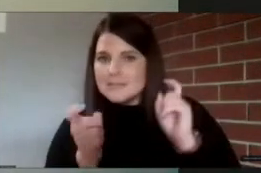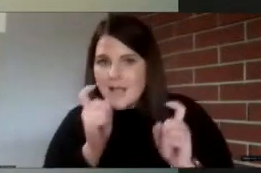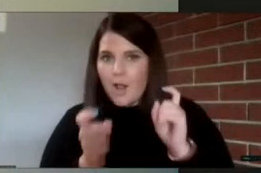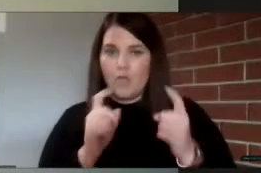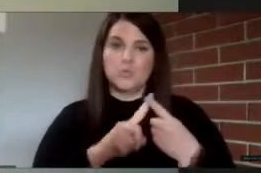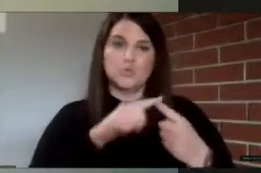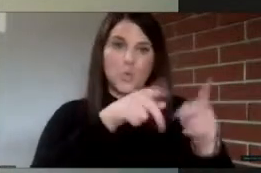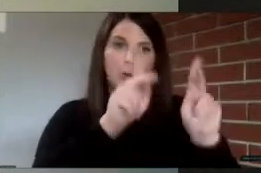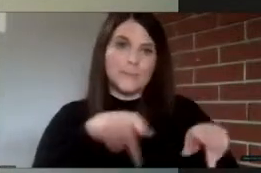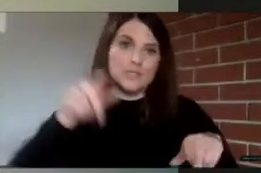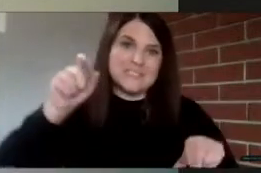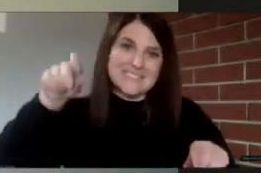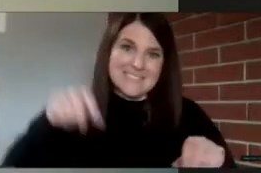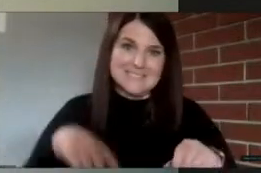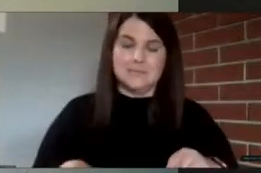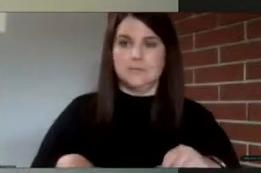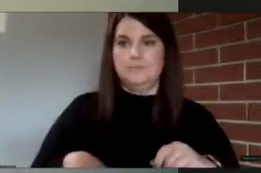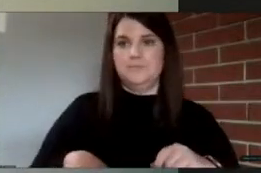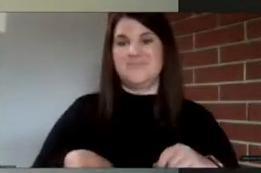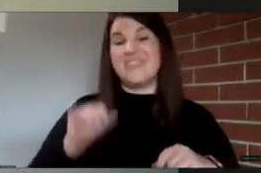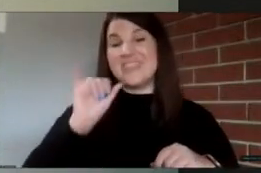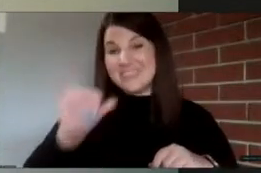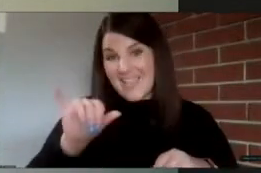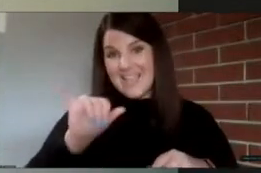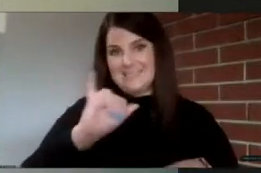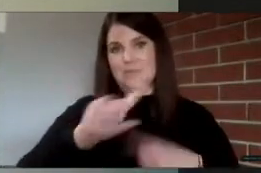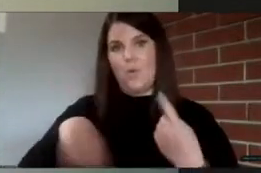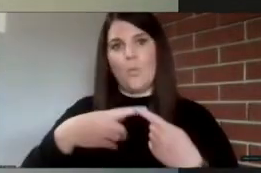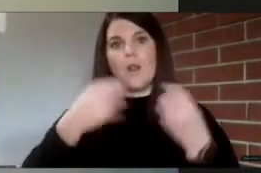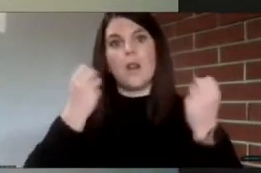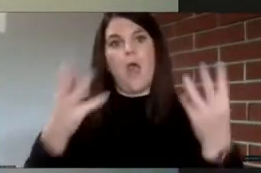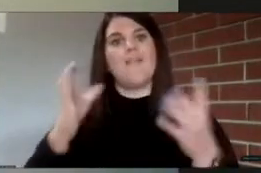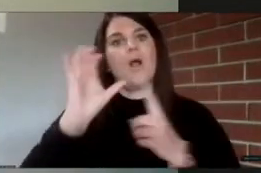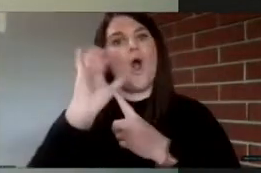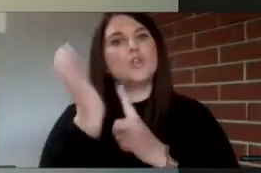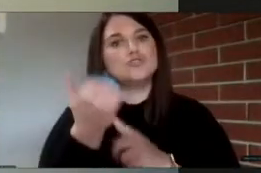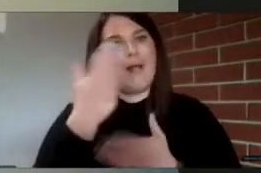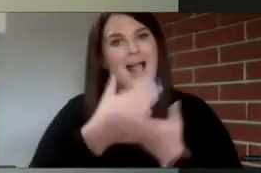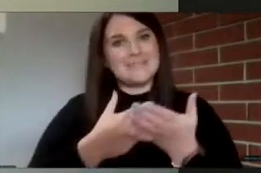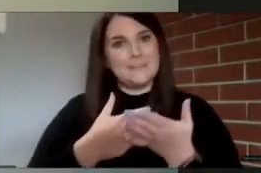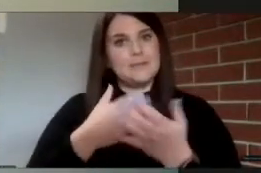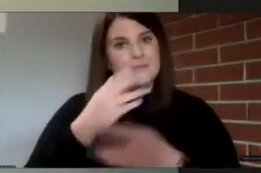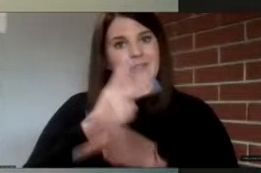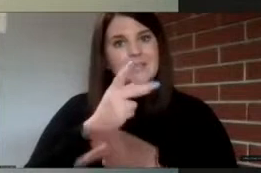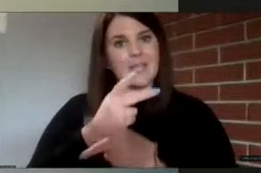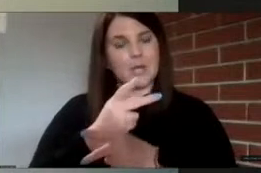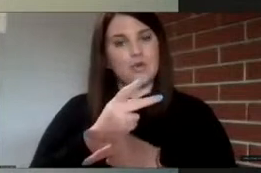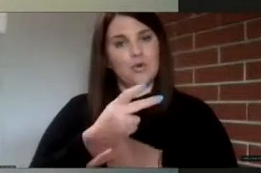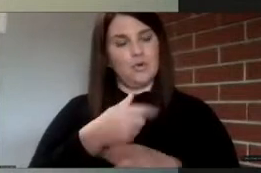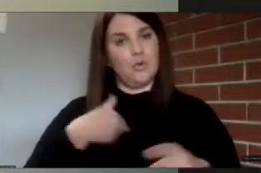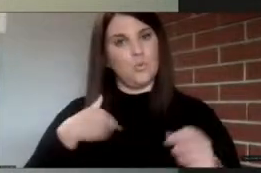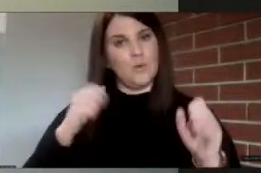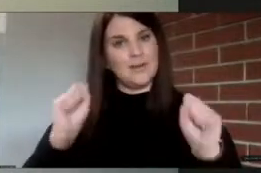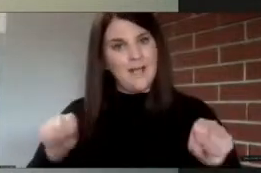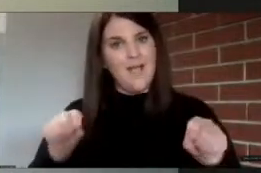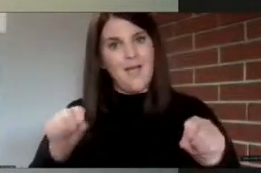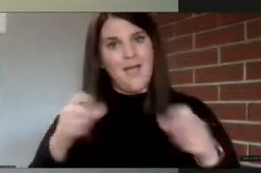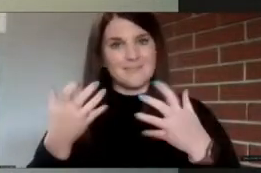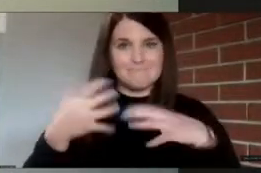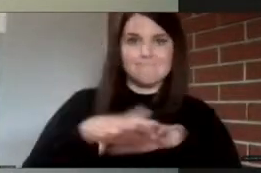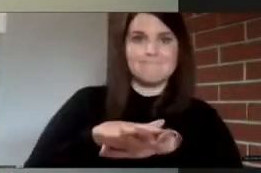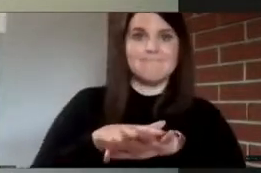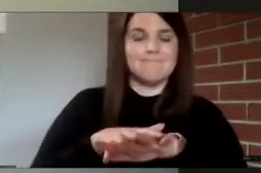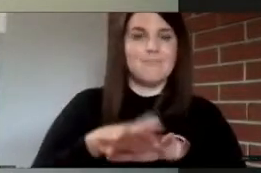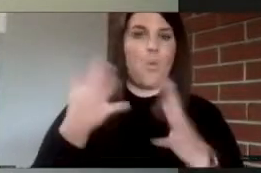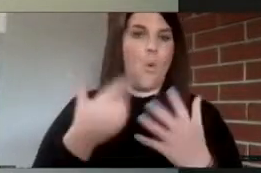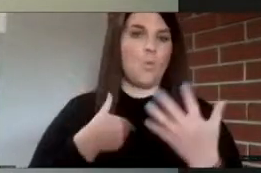needs. And that's the moment at which a lot of the cultural aspects of the care that we want to provide can be woven into what we